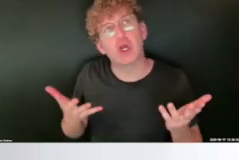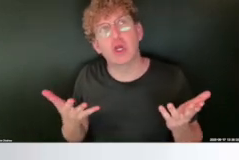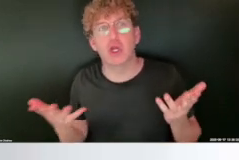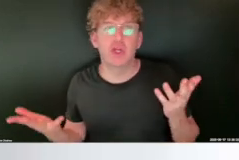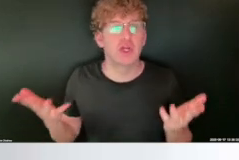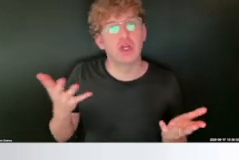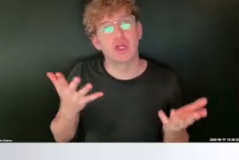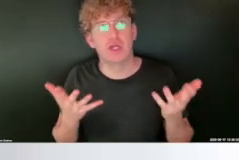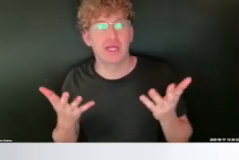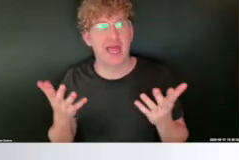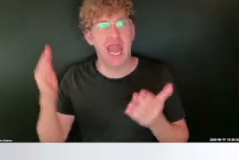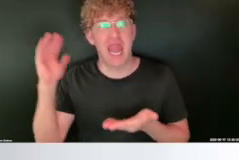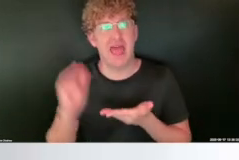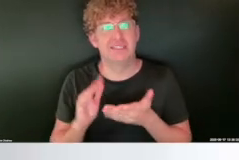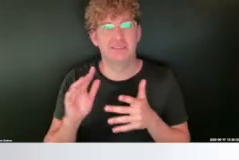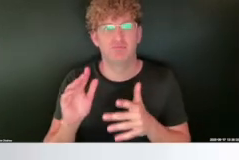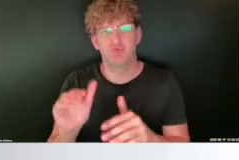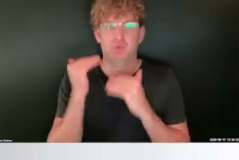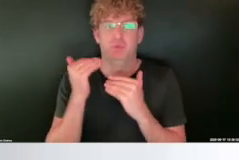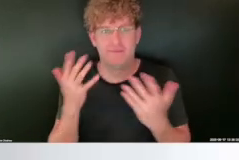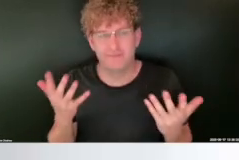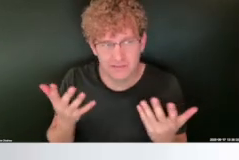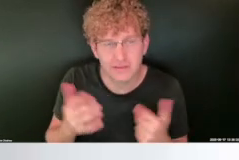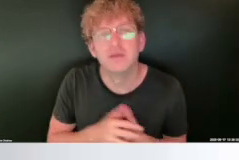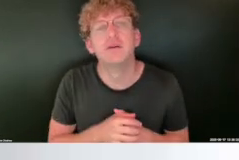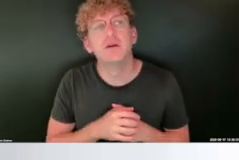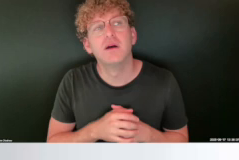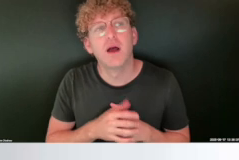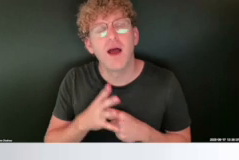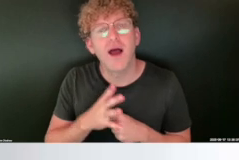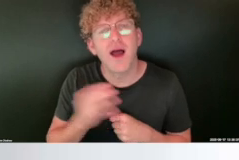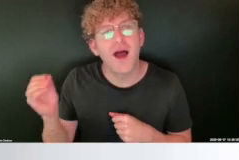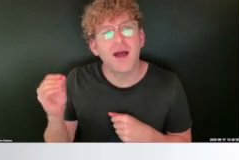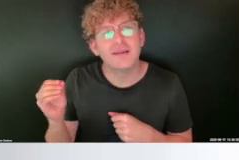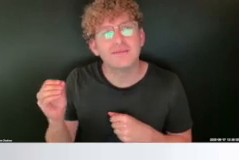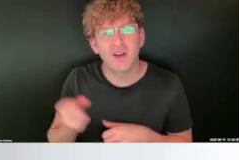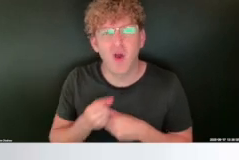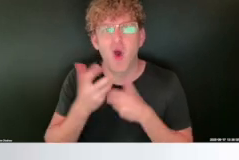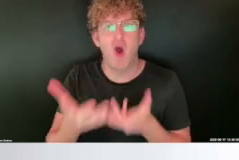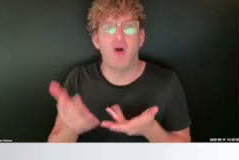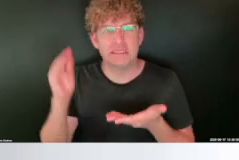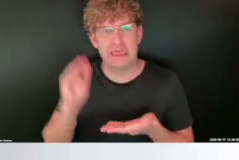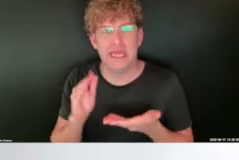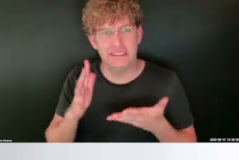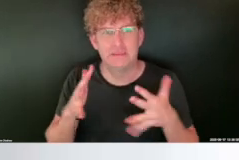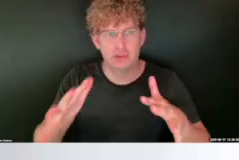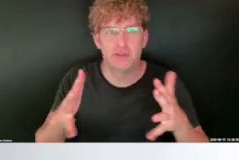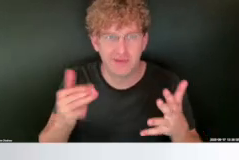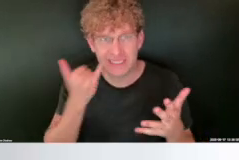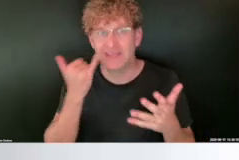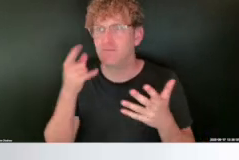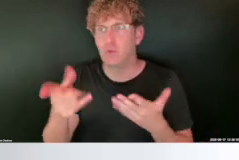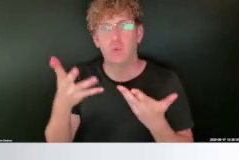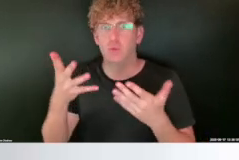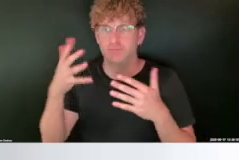restrictive, and they cause less nerve, if you will, when entering the electric vehicle